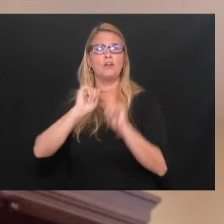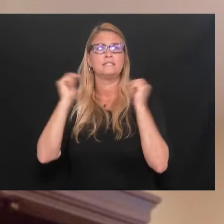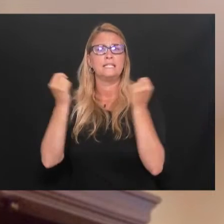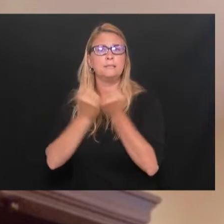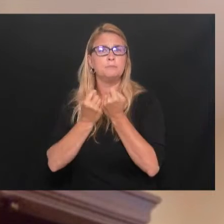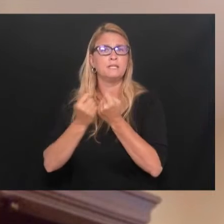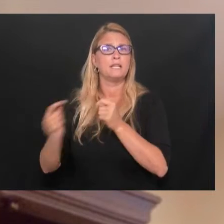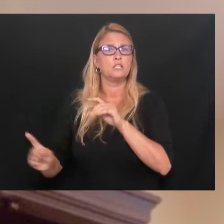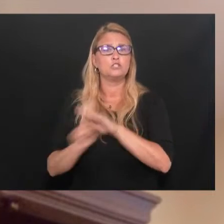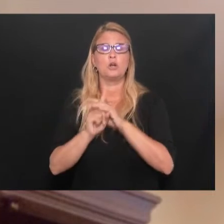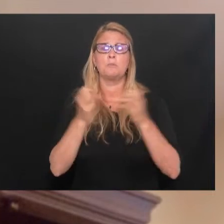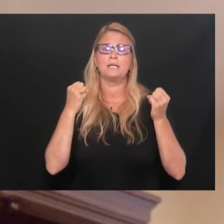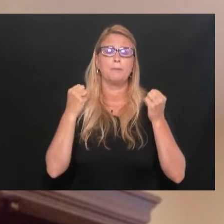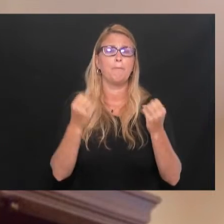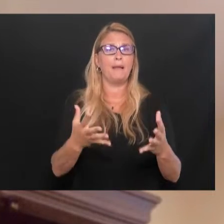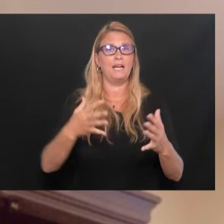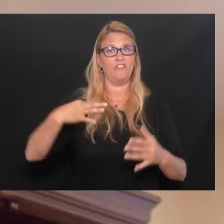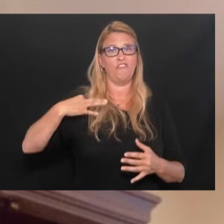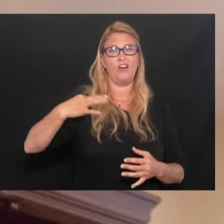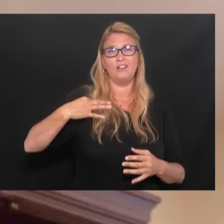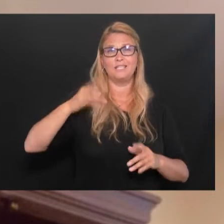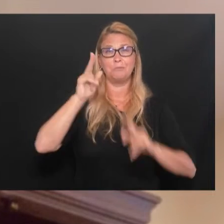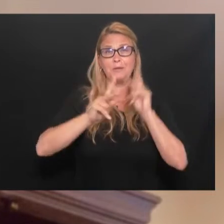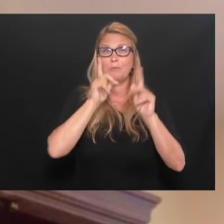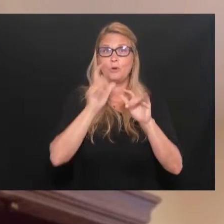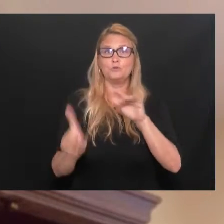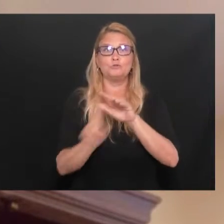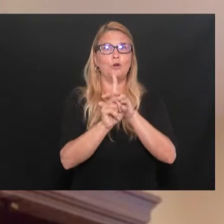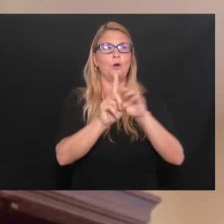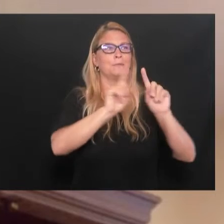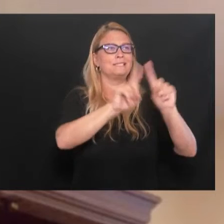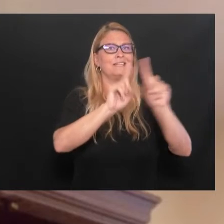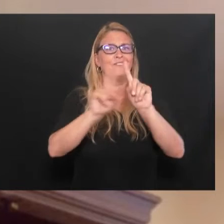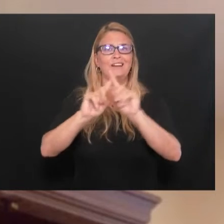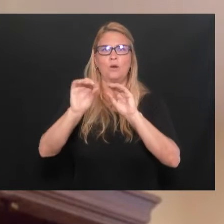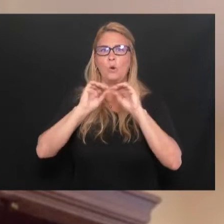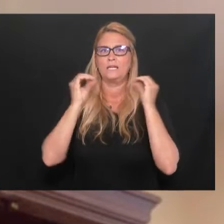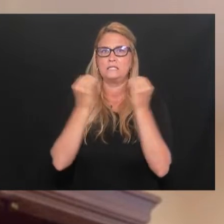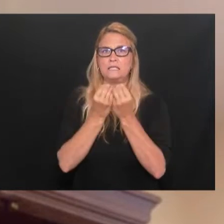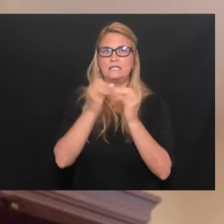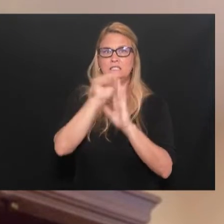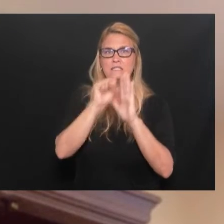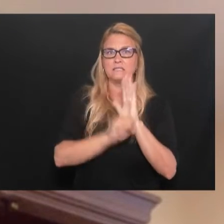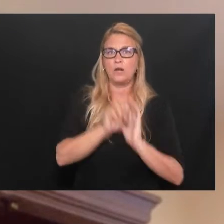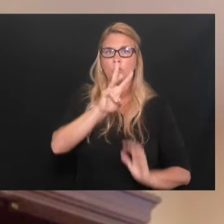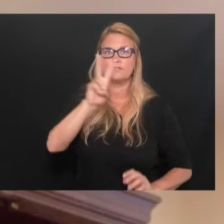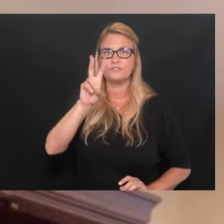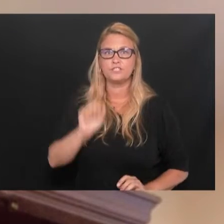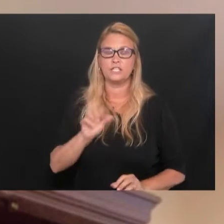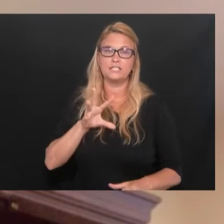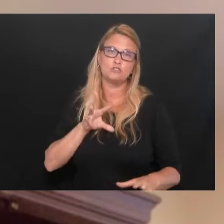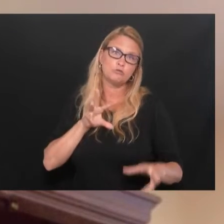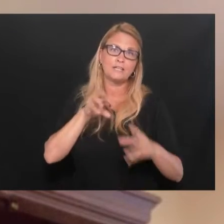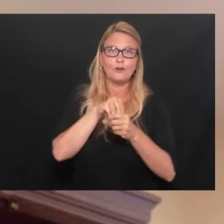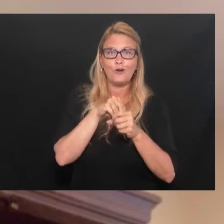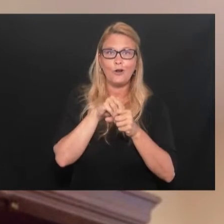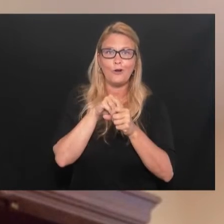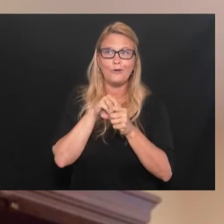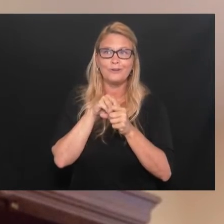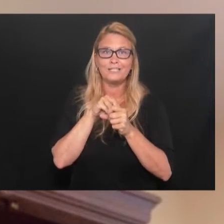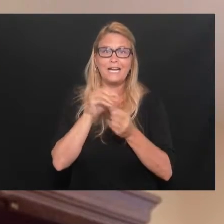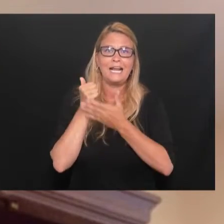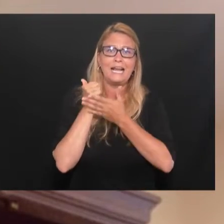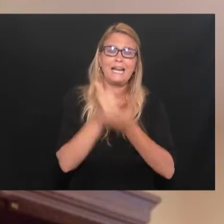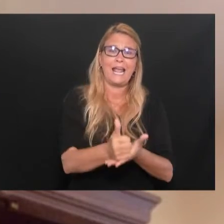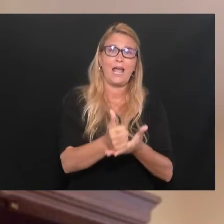many volunteers from across various organizations in the state of West Virginia, to include the many ordinary citizens